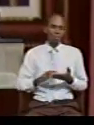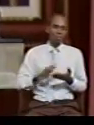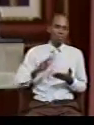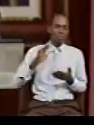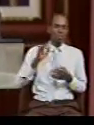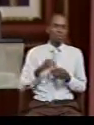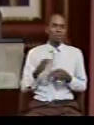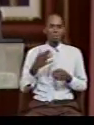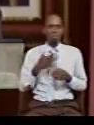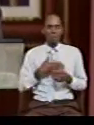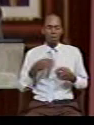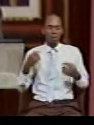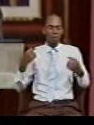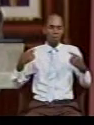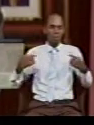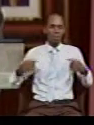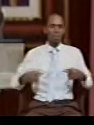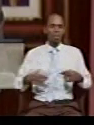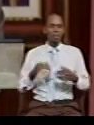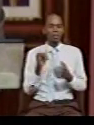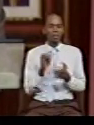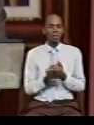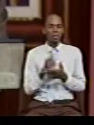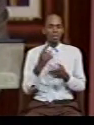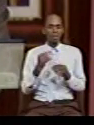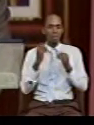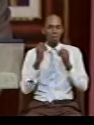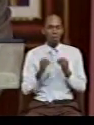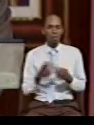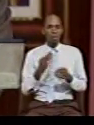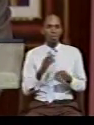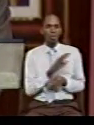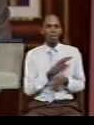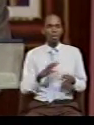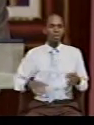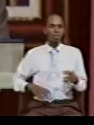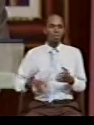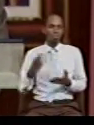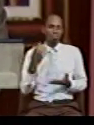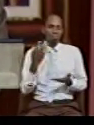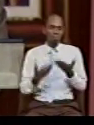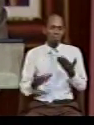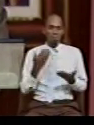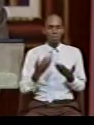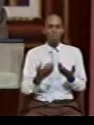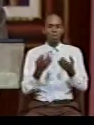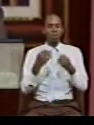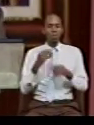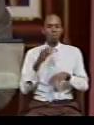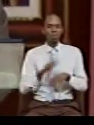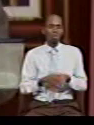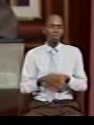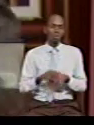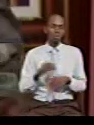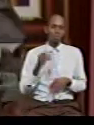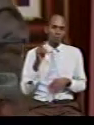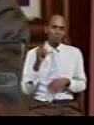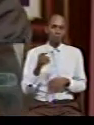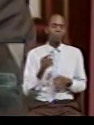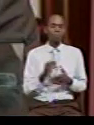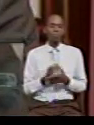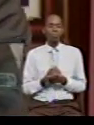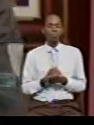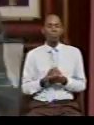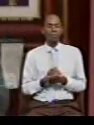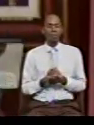infirmities, that the power of Christ be rest upon me. The moment you